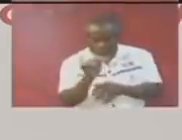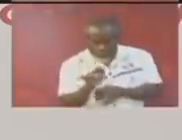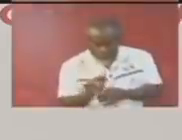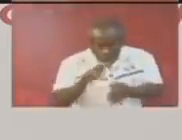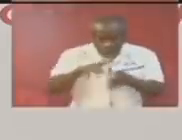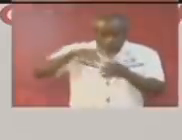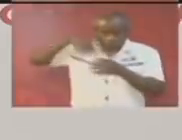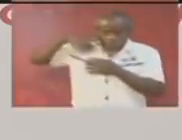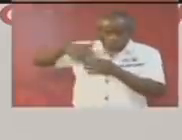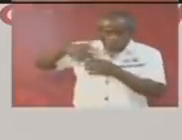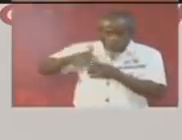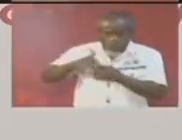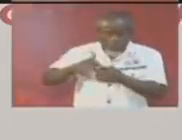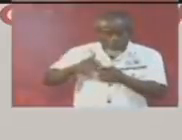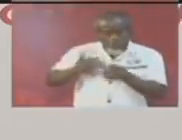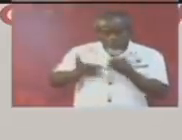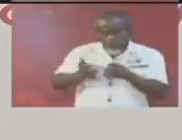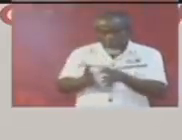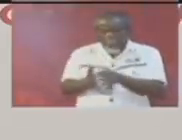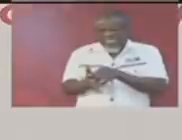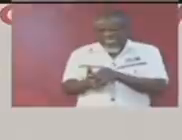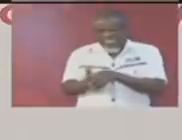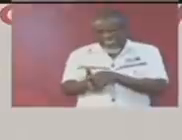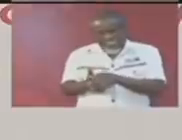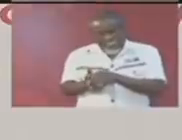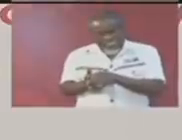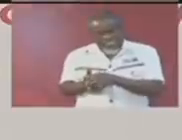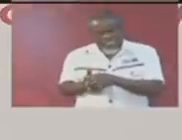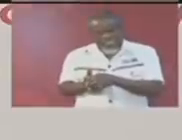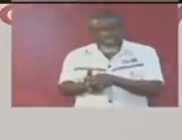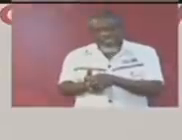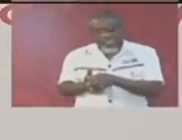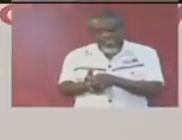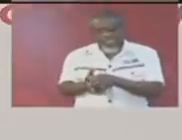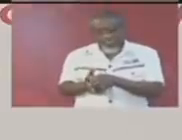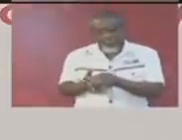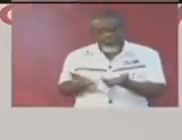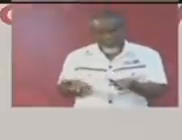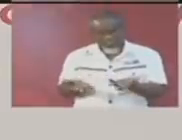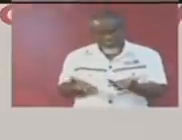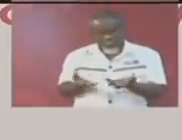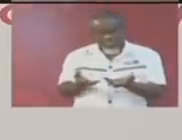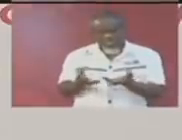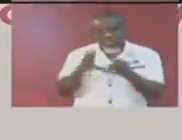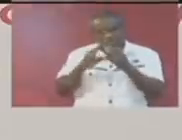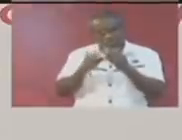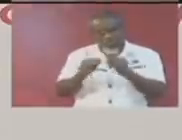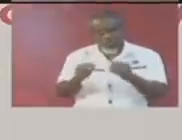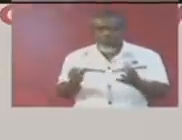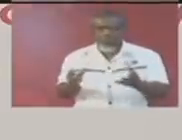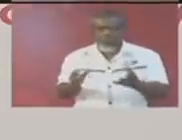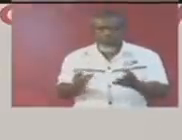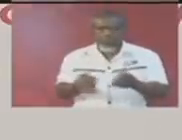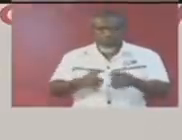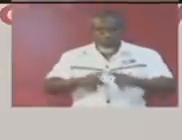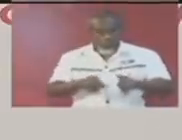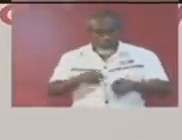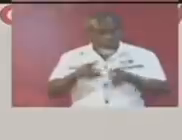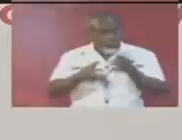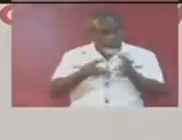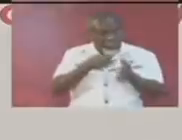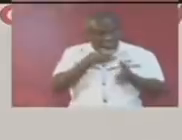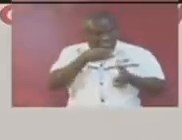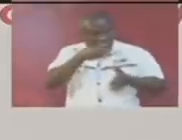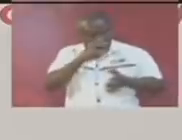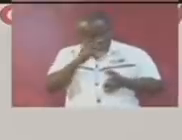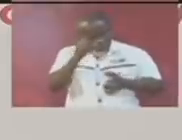rash in one particular part of your body that is common, you tend to get into the severe spectrum when you have difficulty breathing,